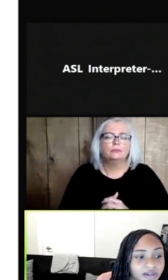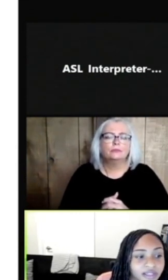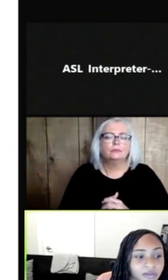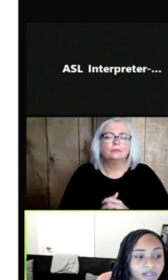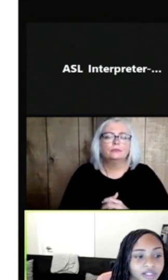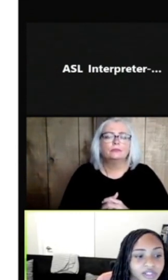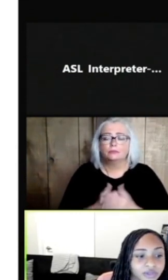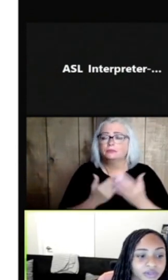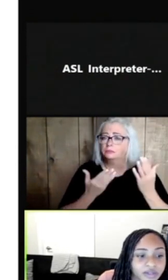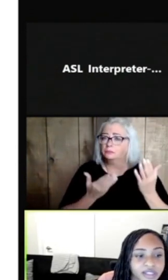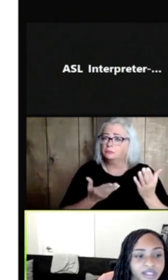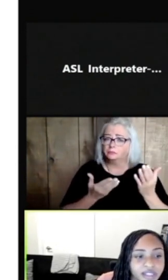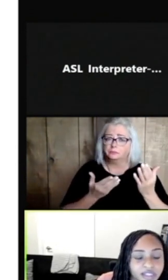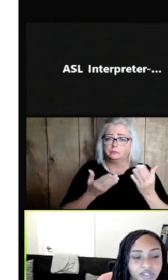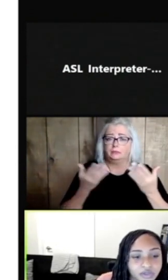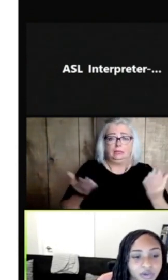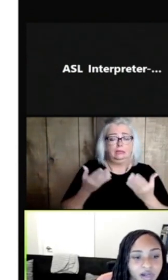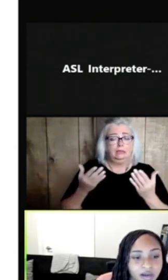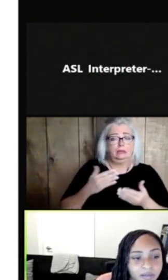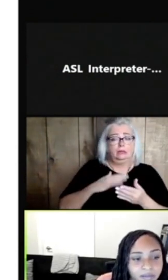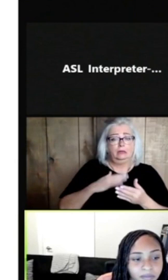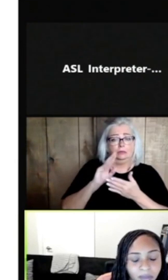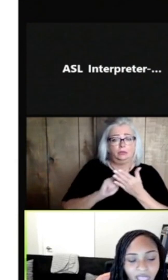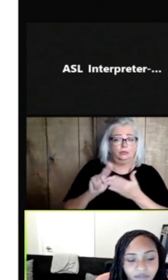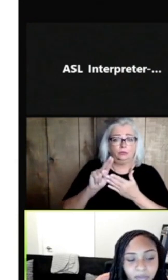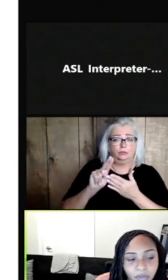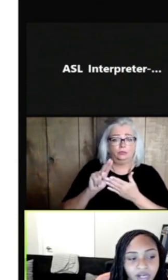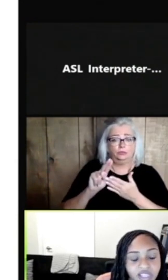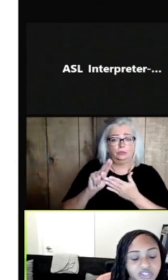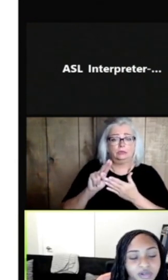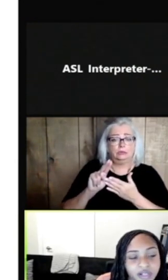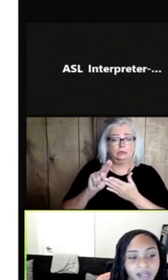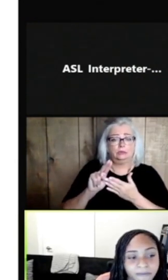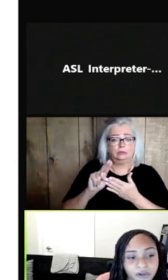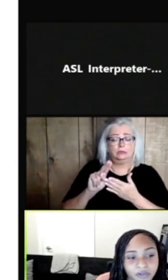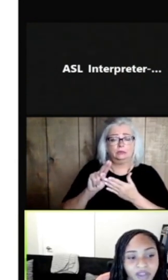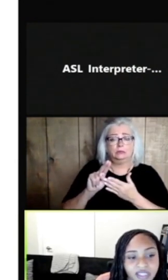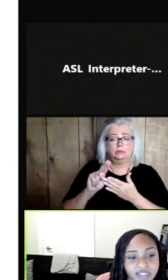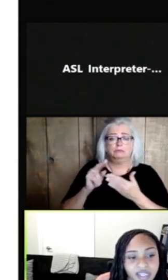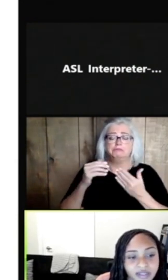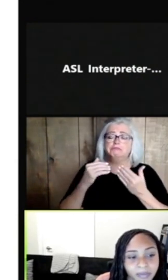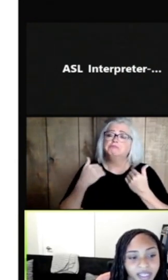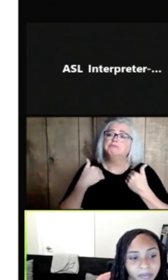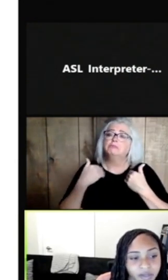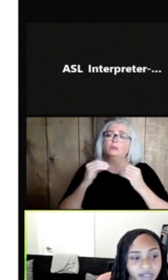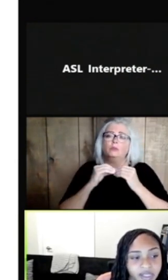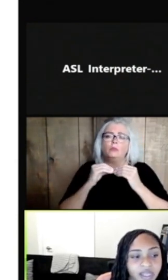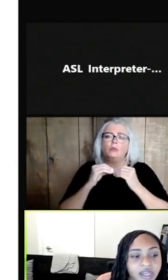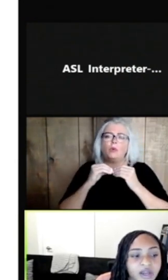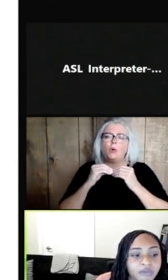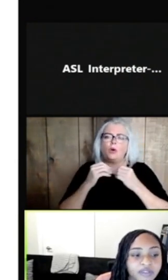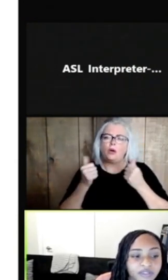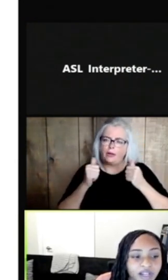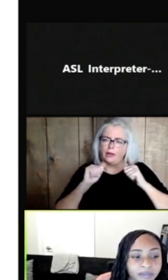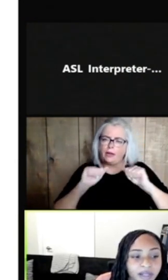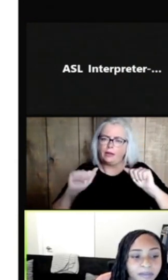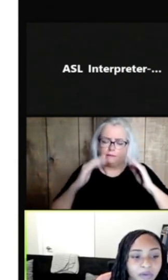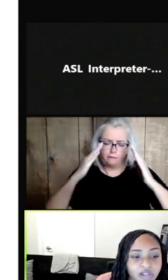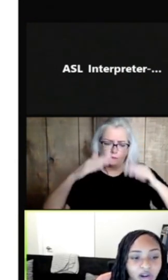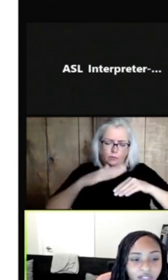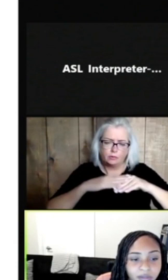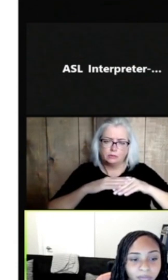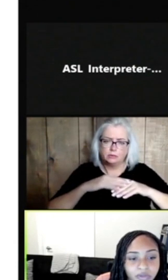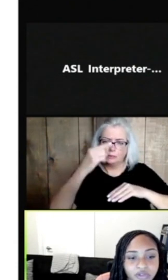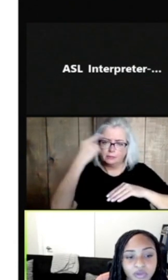So here at Loma University, to have a more concentrated effort for vaccinating the Black community, we've developed a